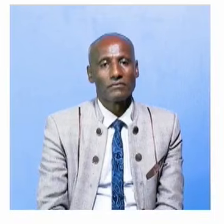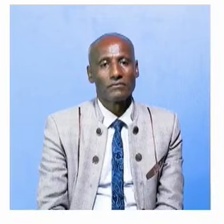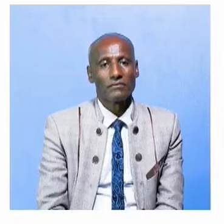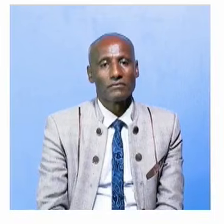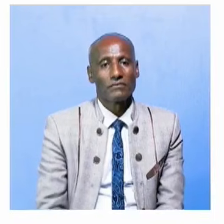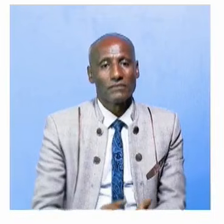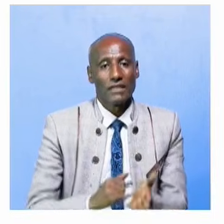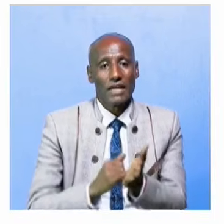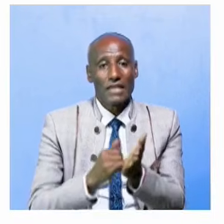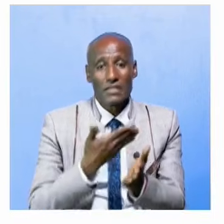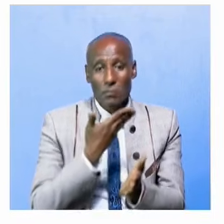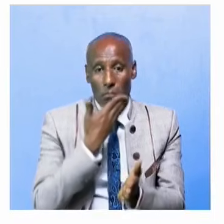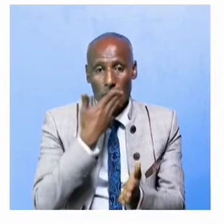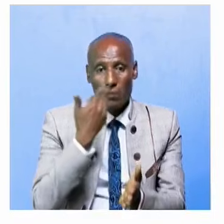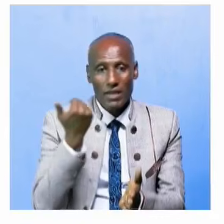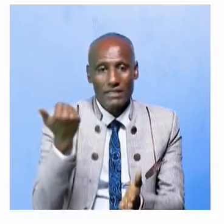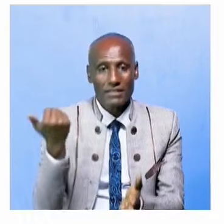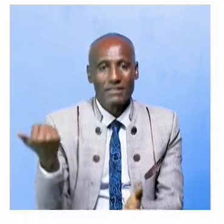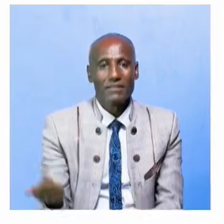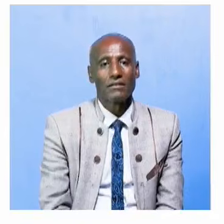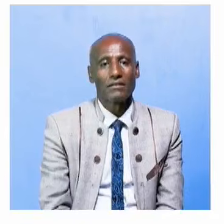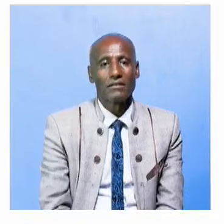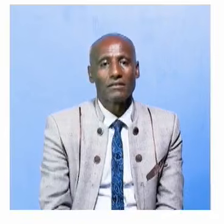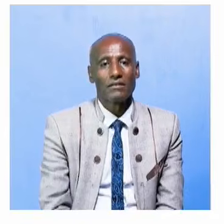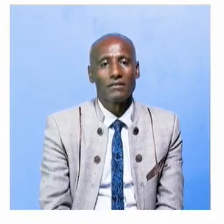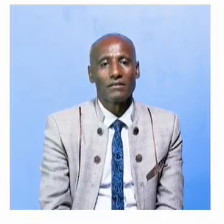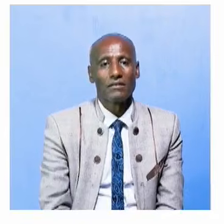its best